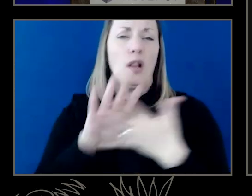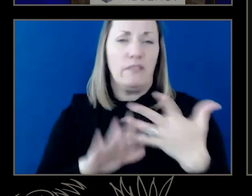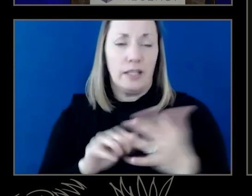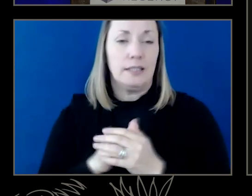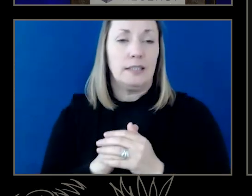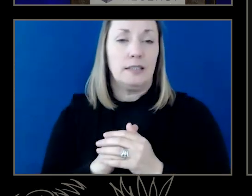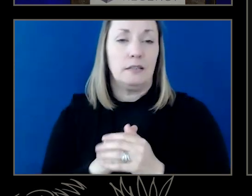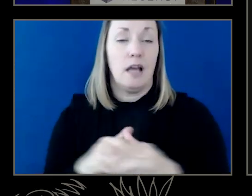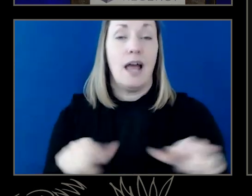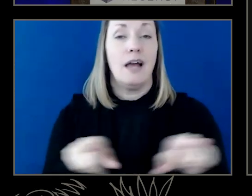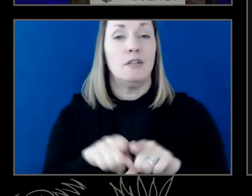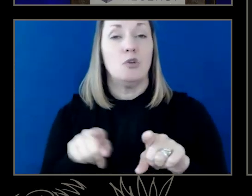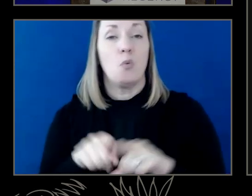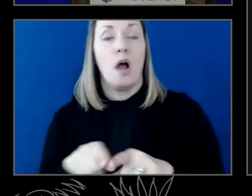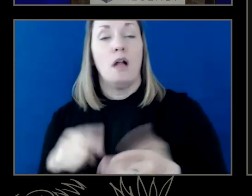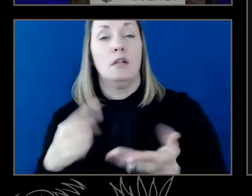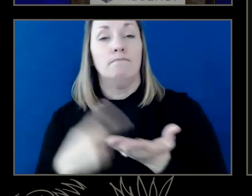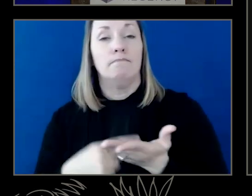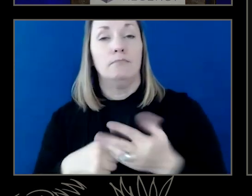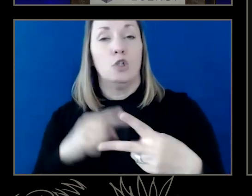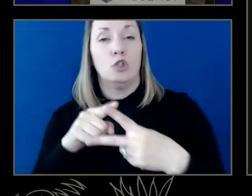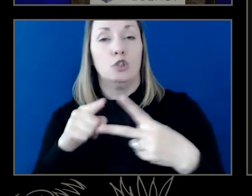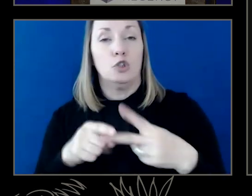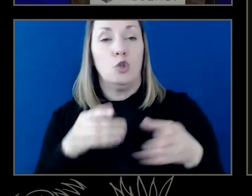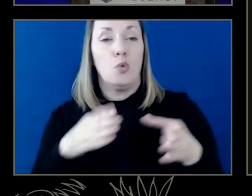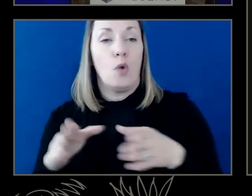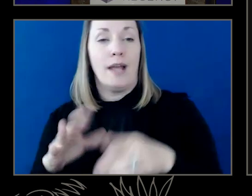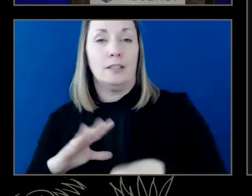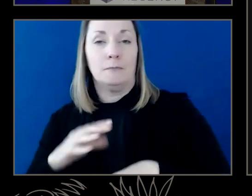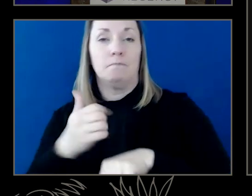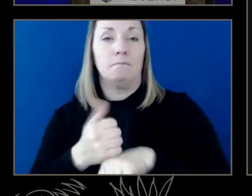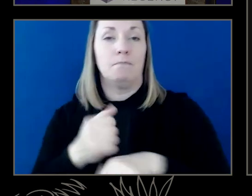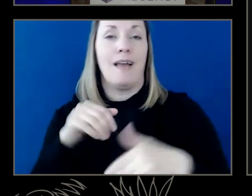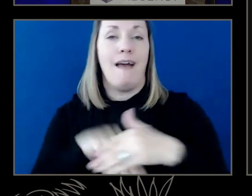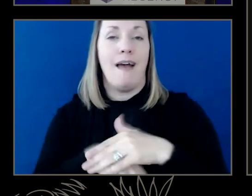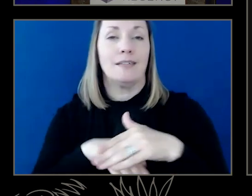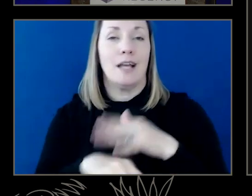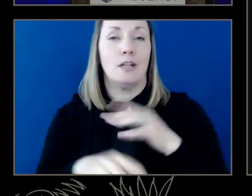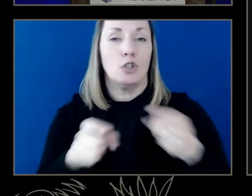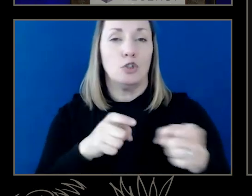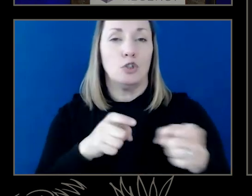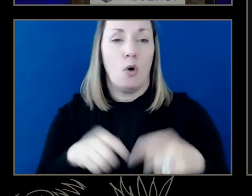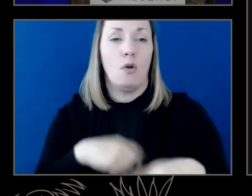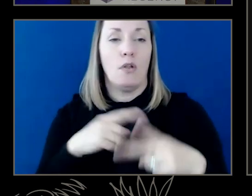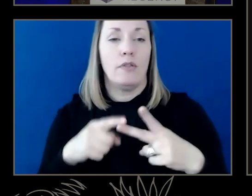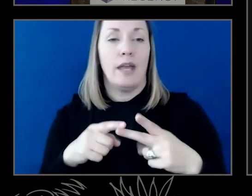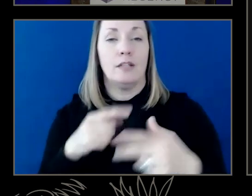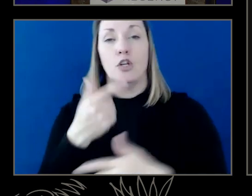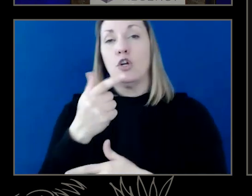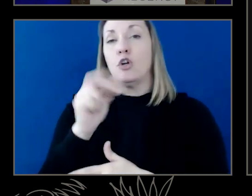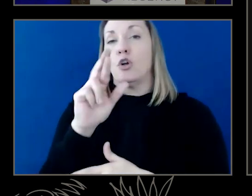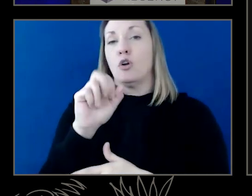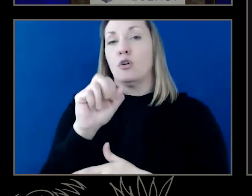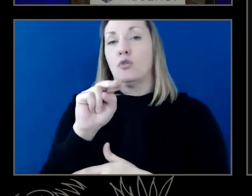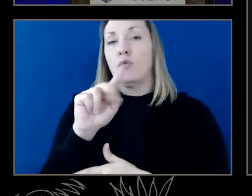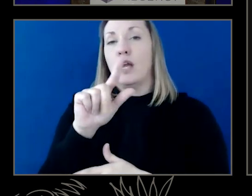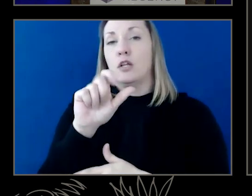and explore two ways to implement access control. That's granular, dynamic, and scalable.